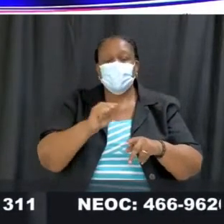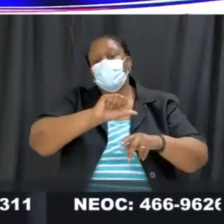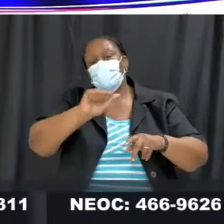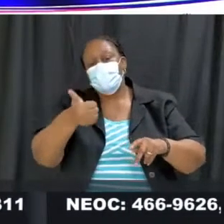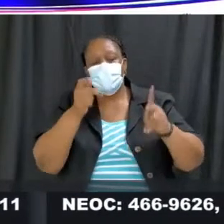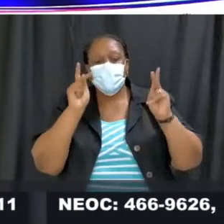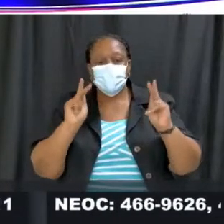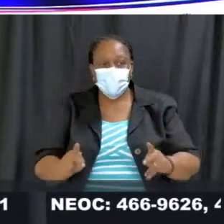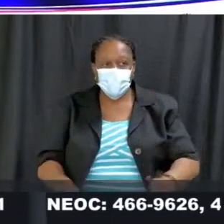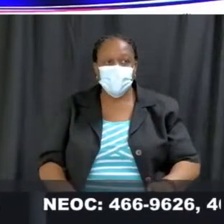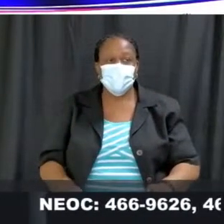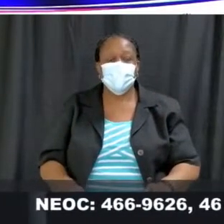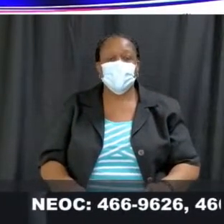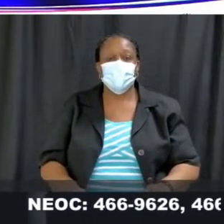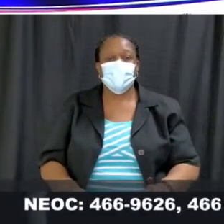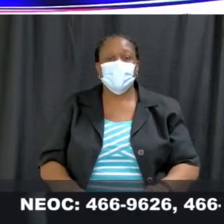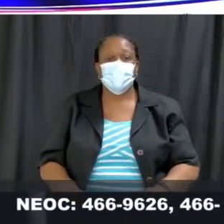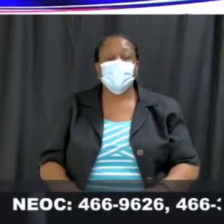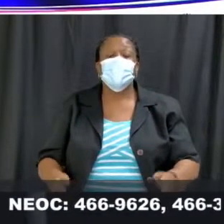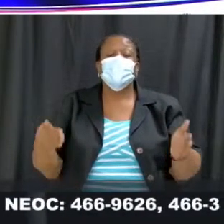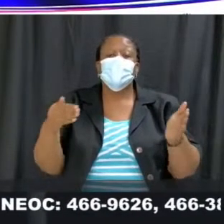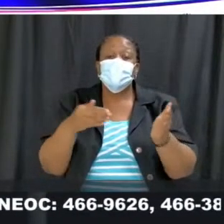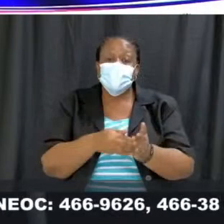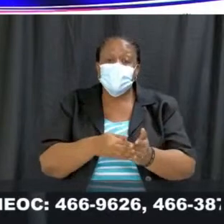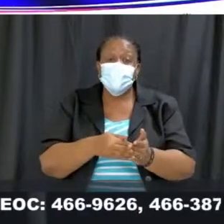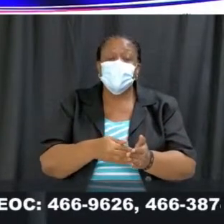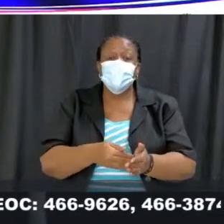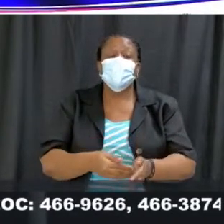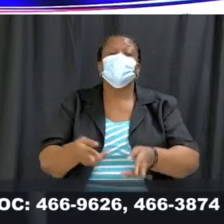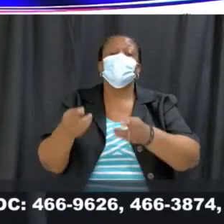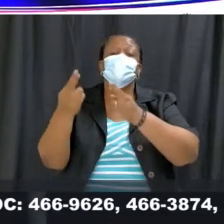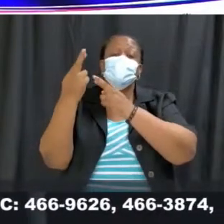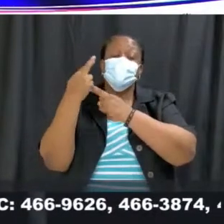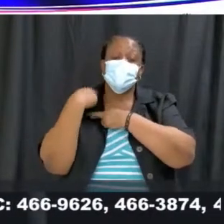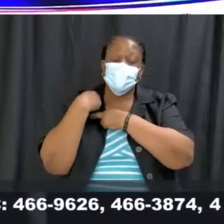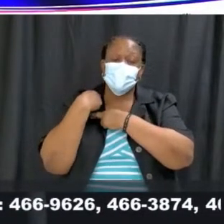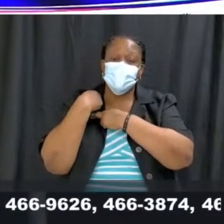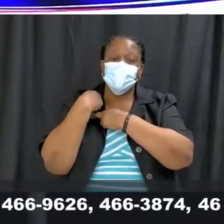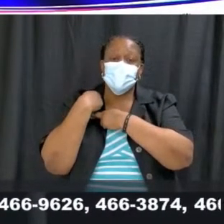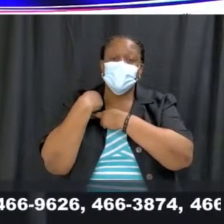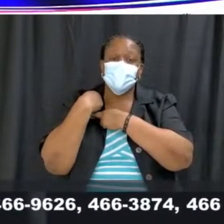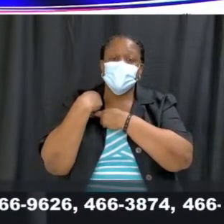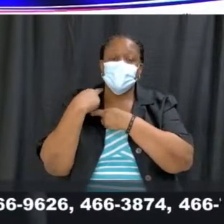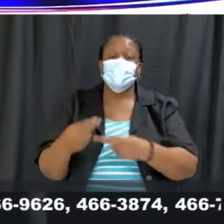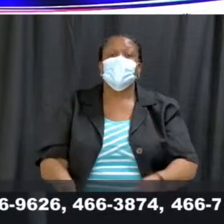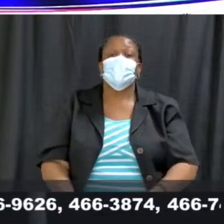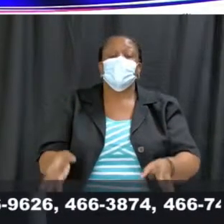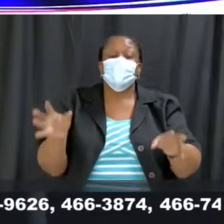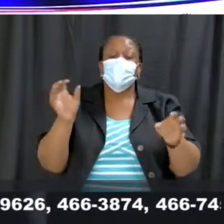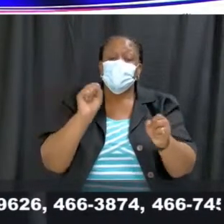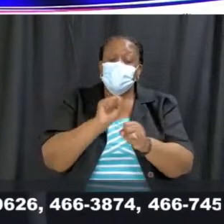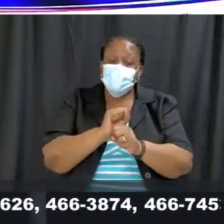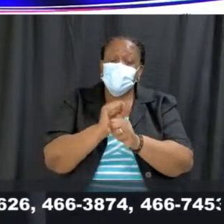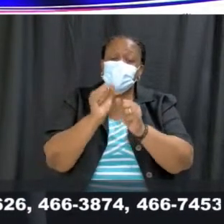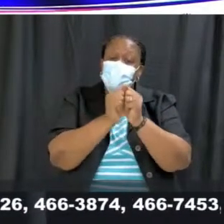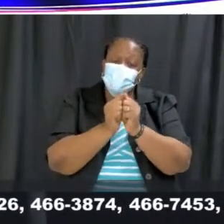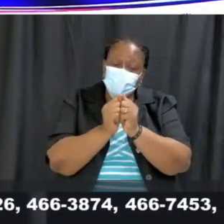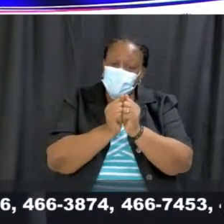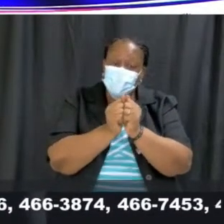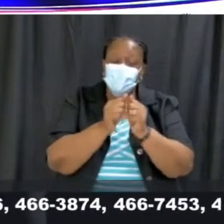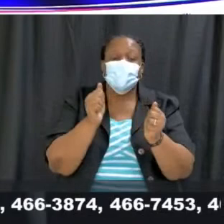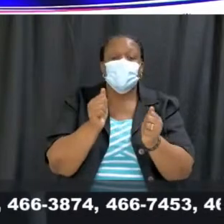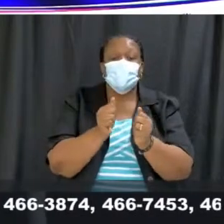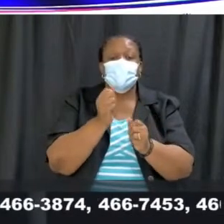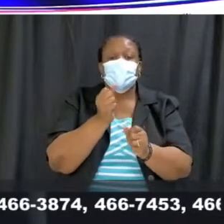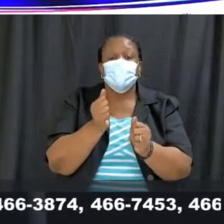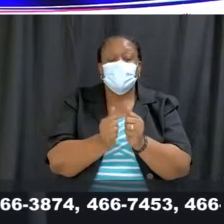we ask you to do the responsible thing, cooperate with any public health inquiry made by persons who are